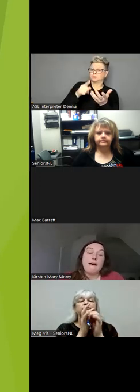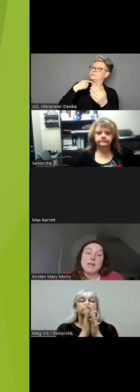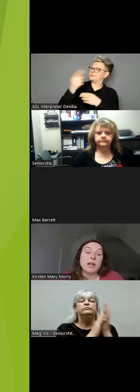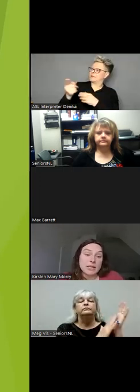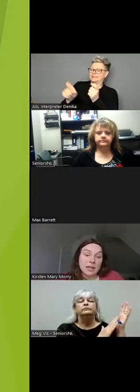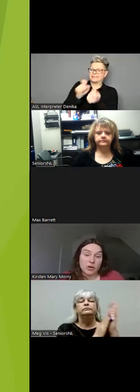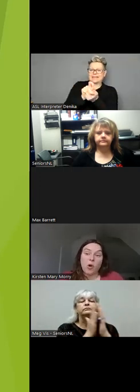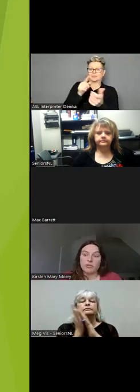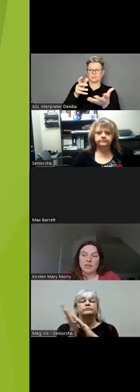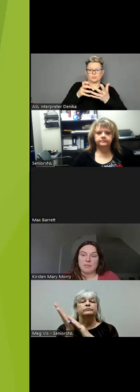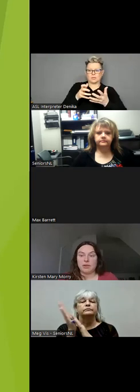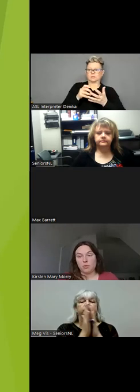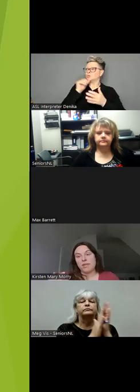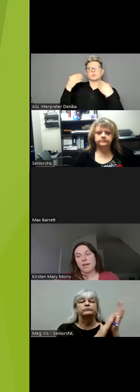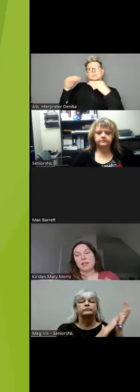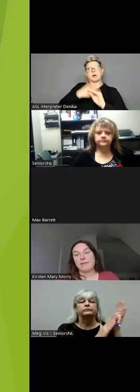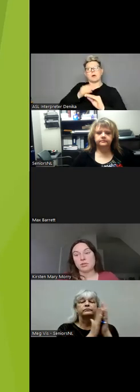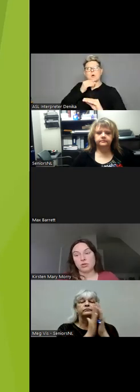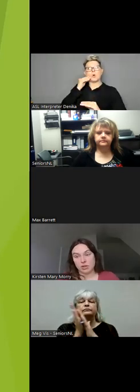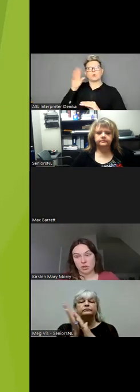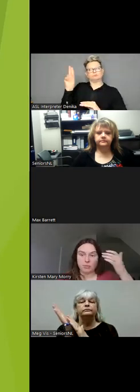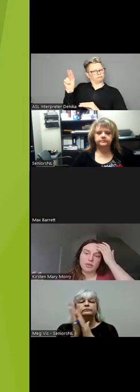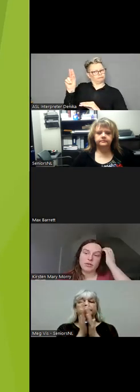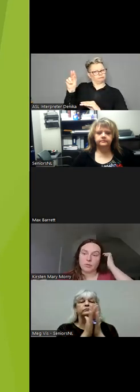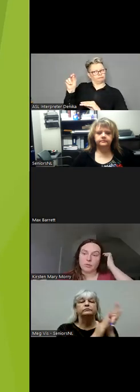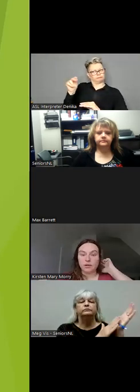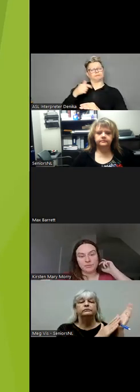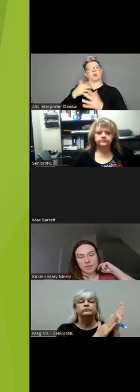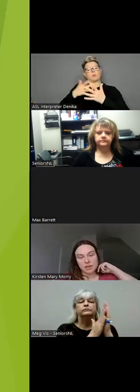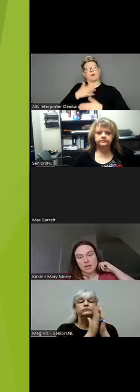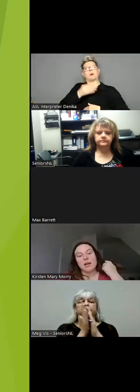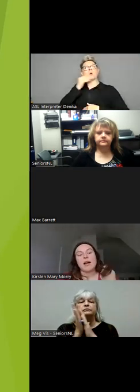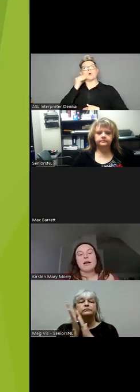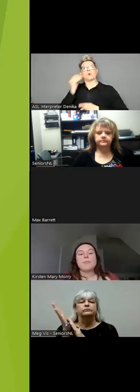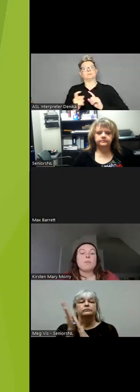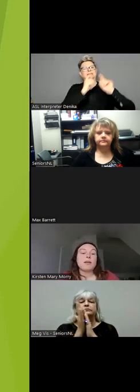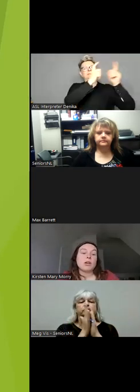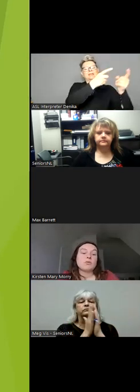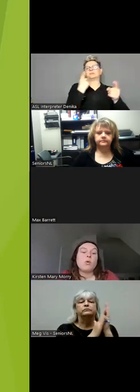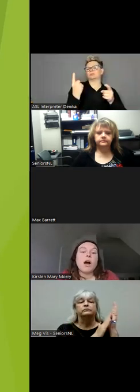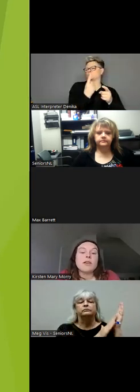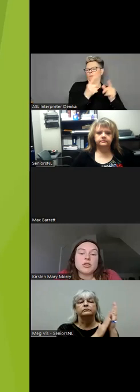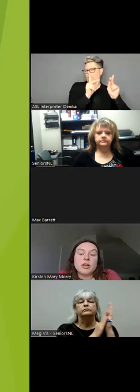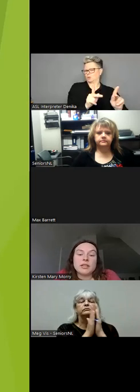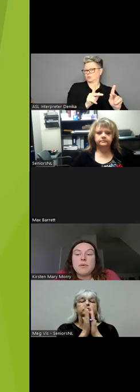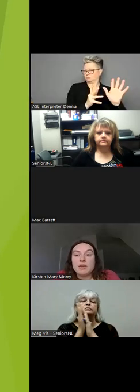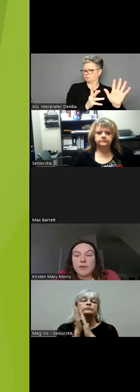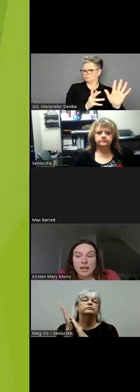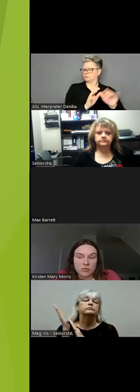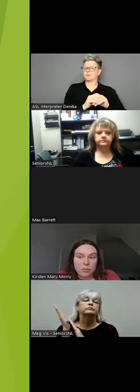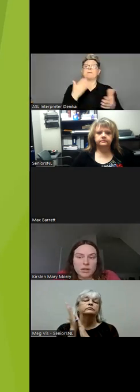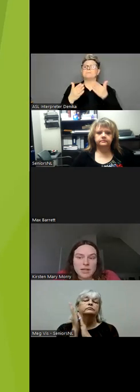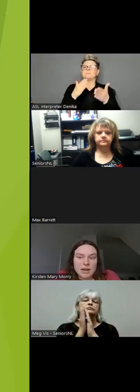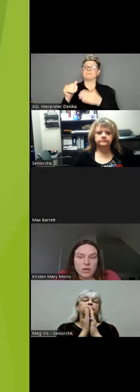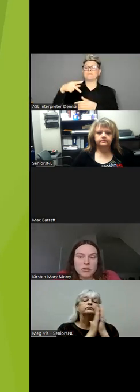not selling your home, for example, if you want that to be left to a certain person under your will. You might want to require the attorney to make